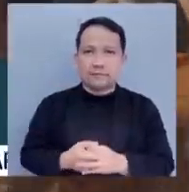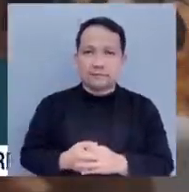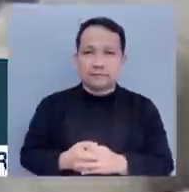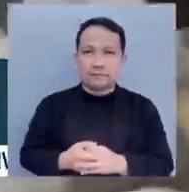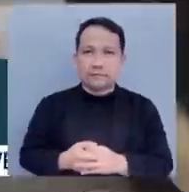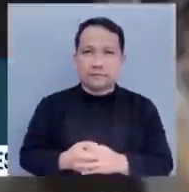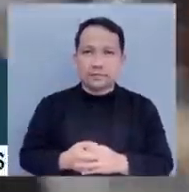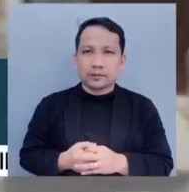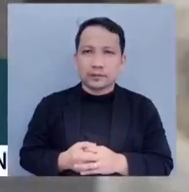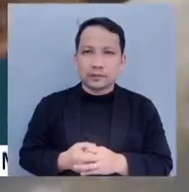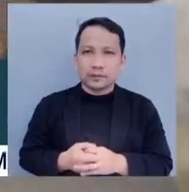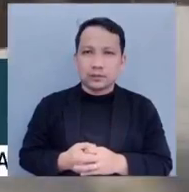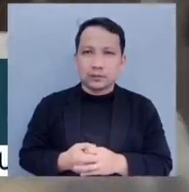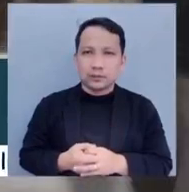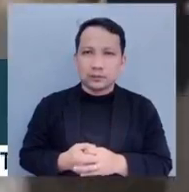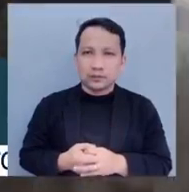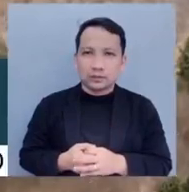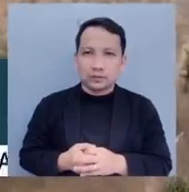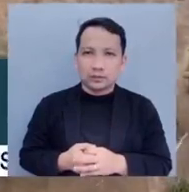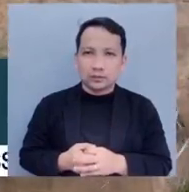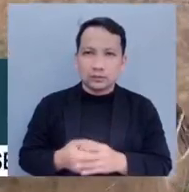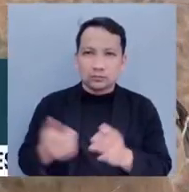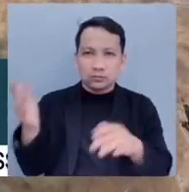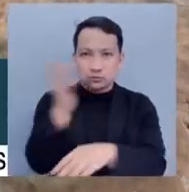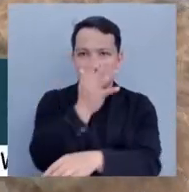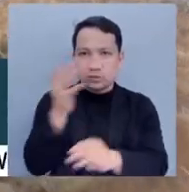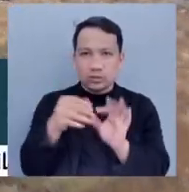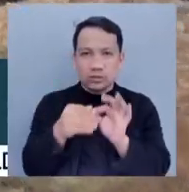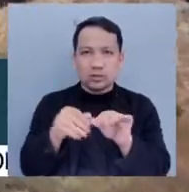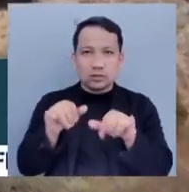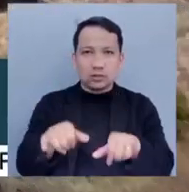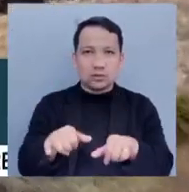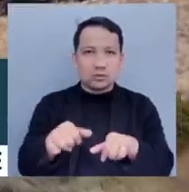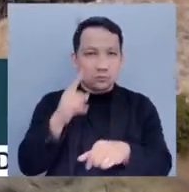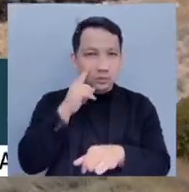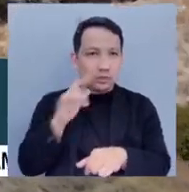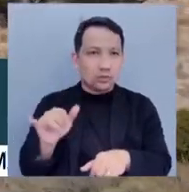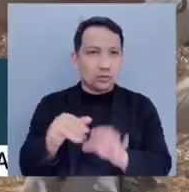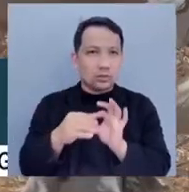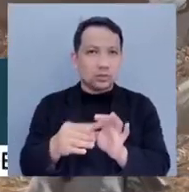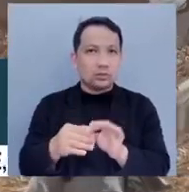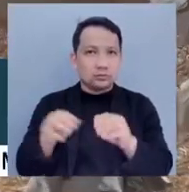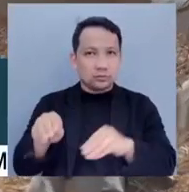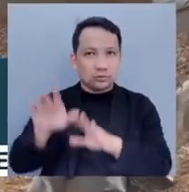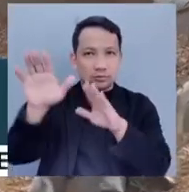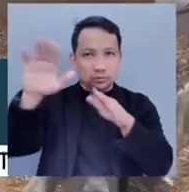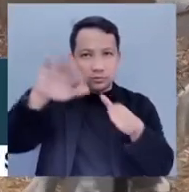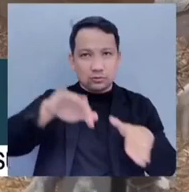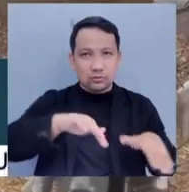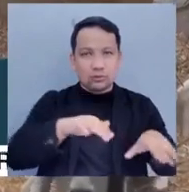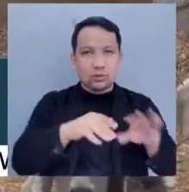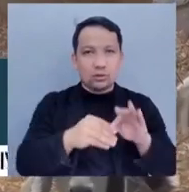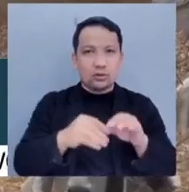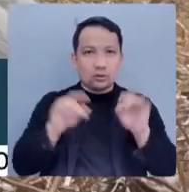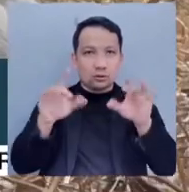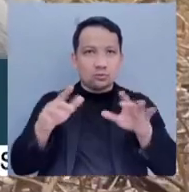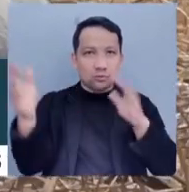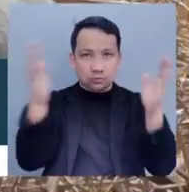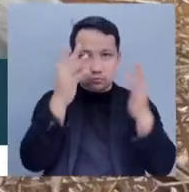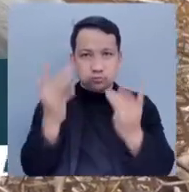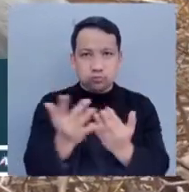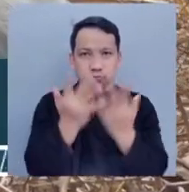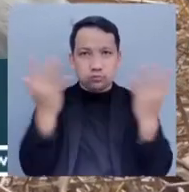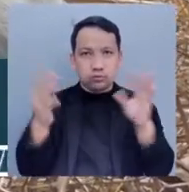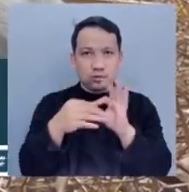As they happily munch on grass and weeds, they are making California's hills and valleys less prone to wildfires.